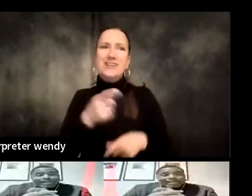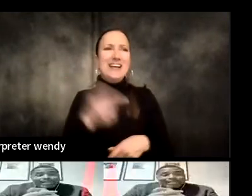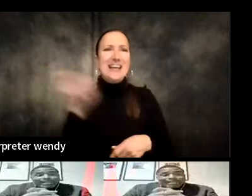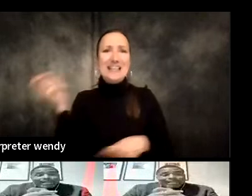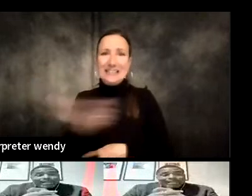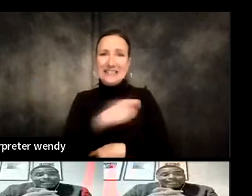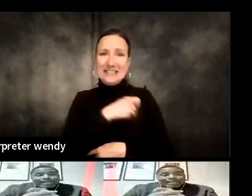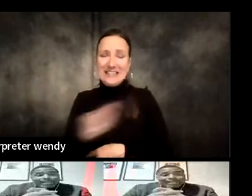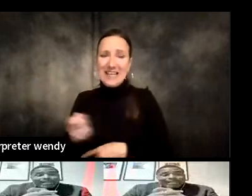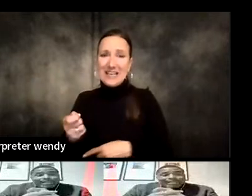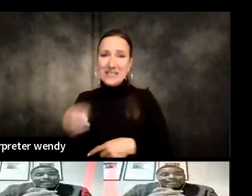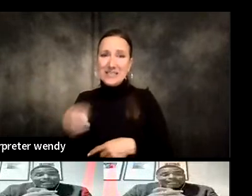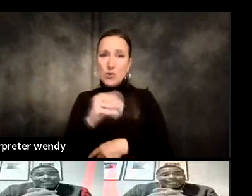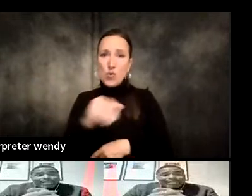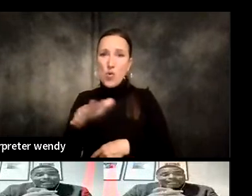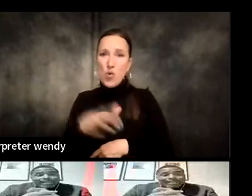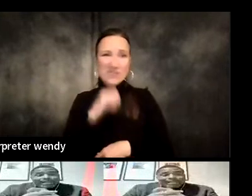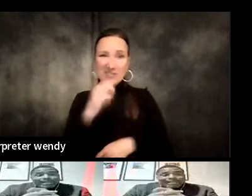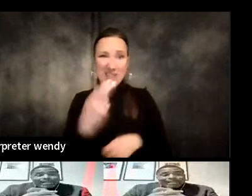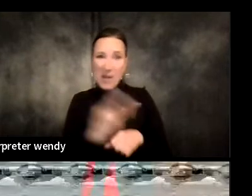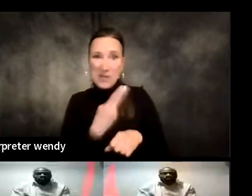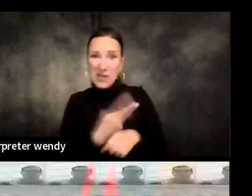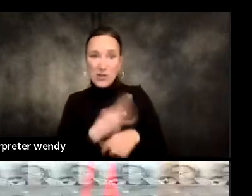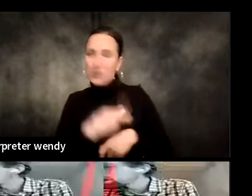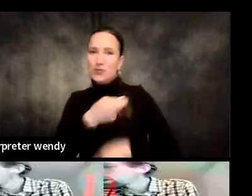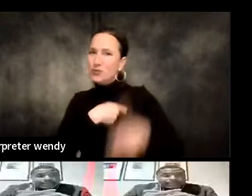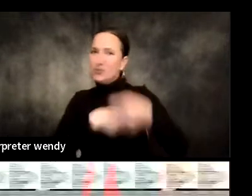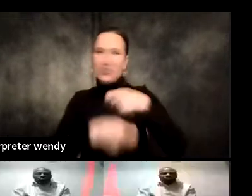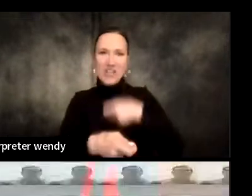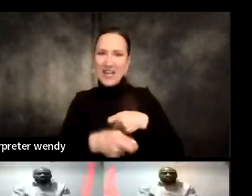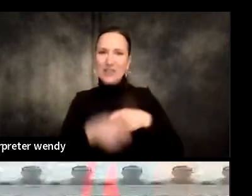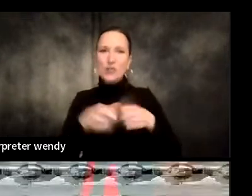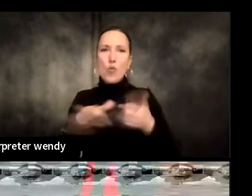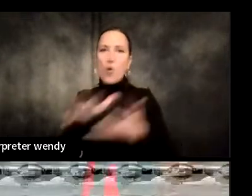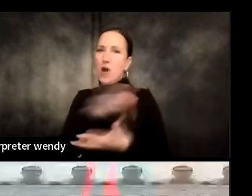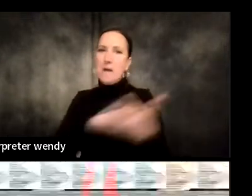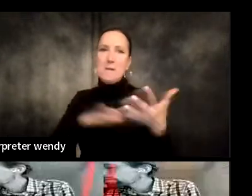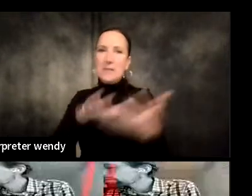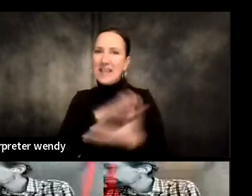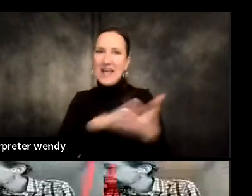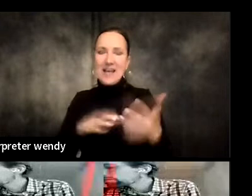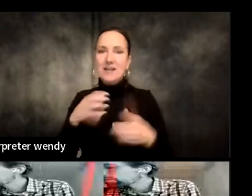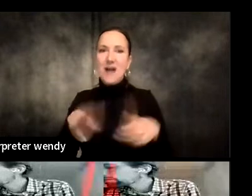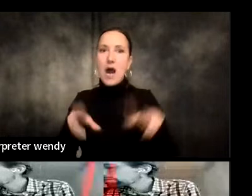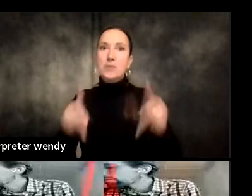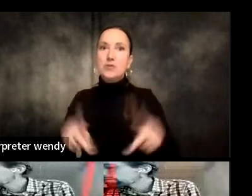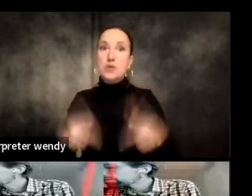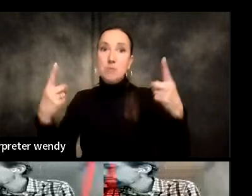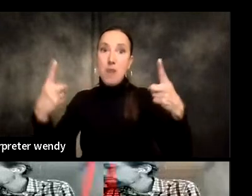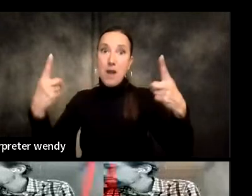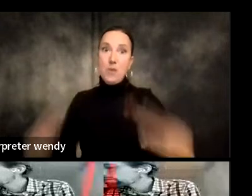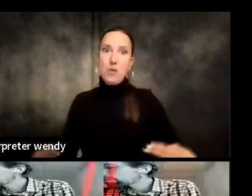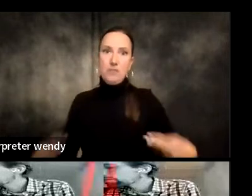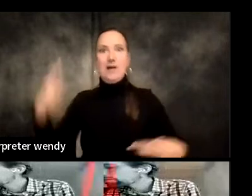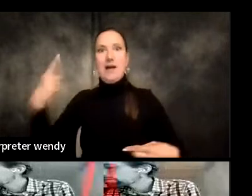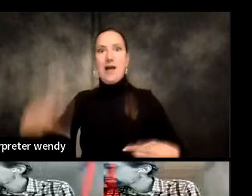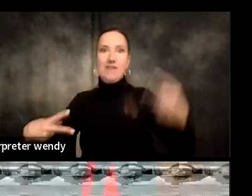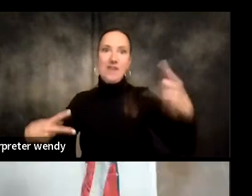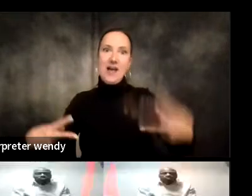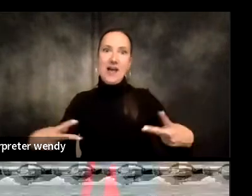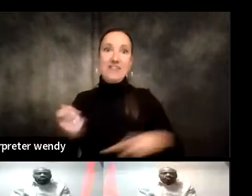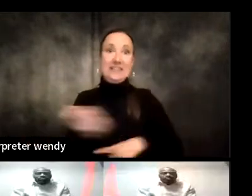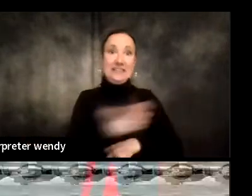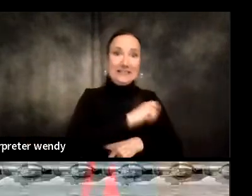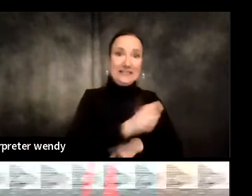tennis courts to either pickleball courts or blend them to have pickleball and tennis. So we put forth a list